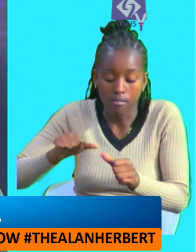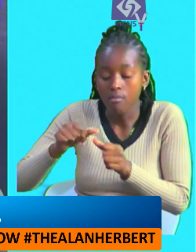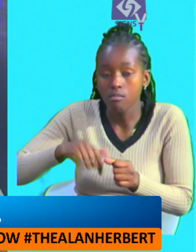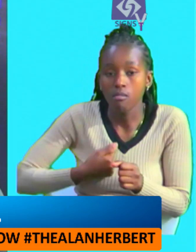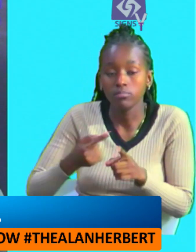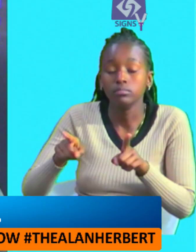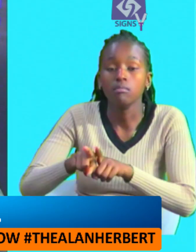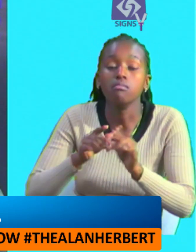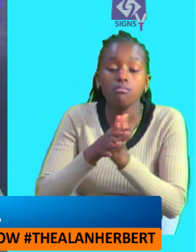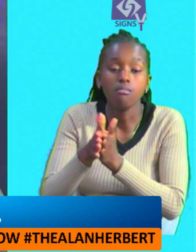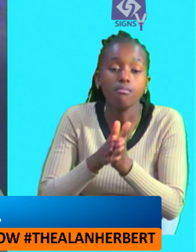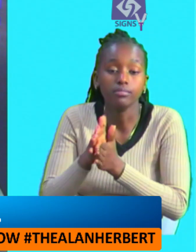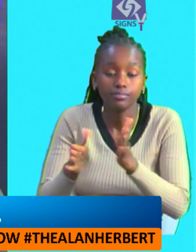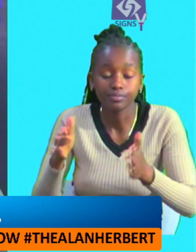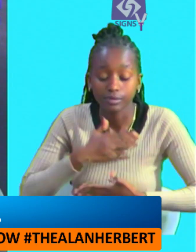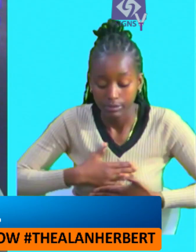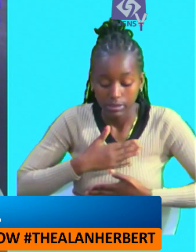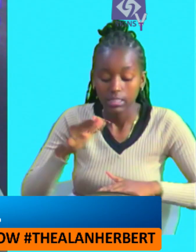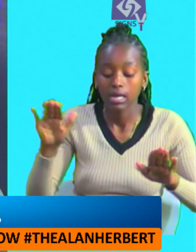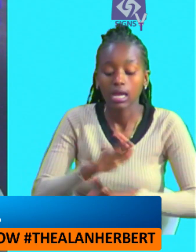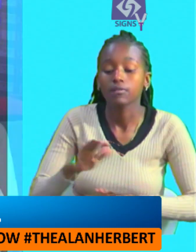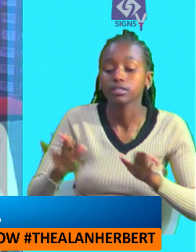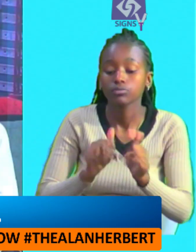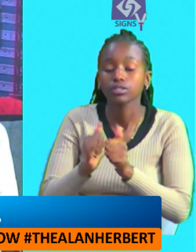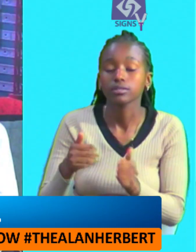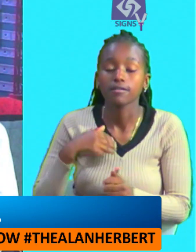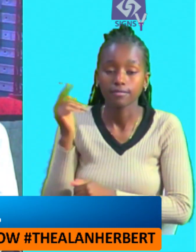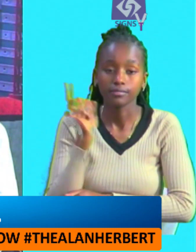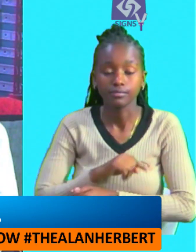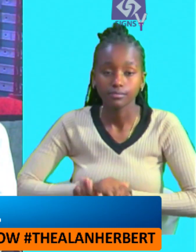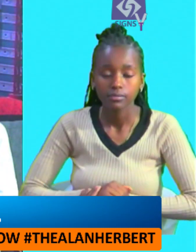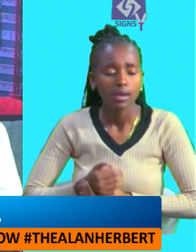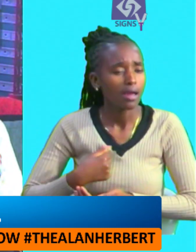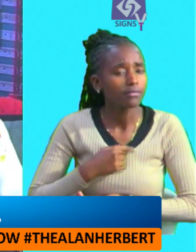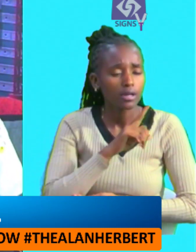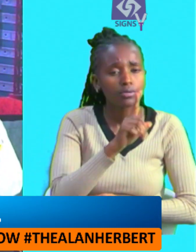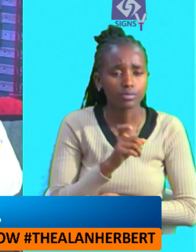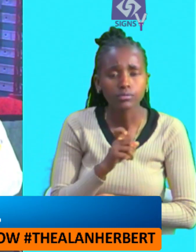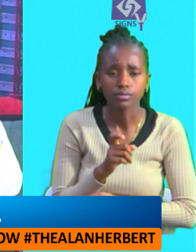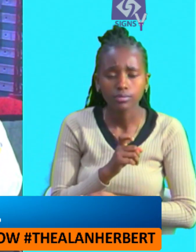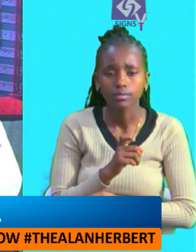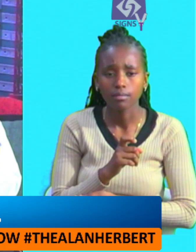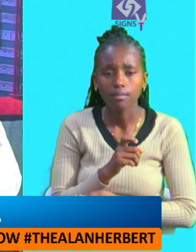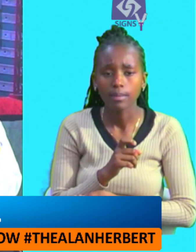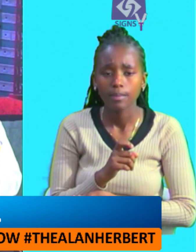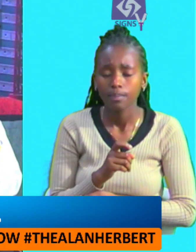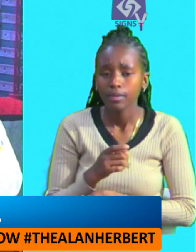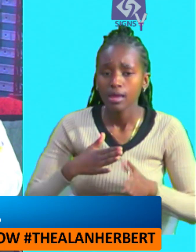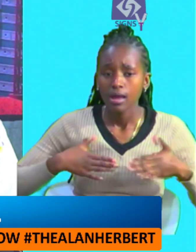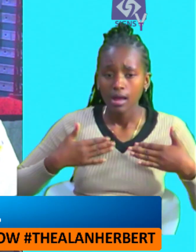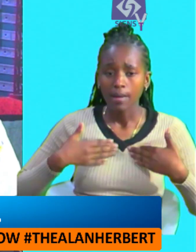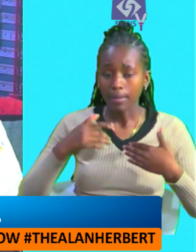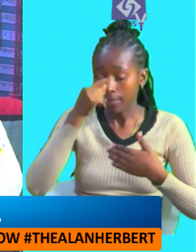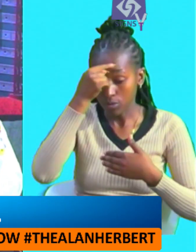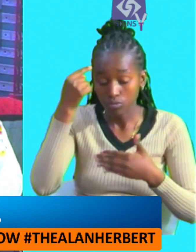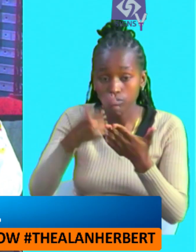is ni different. Nikianza kuipiga sai ni different from ile story ya mtu wa kawaida yenye ukuwa nayo enda